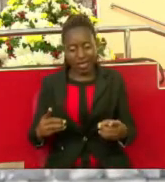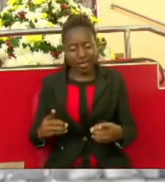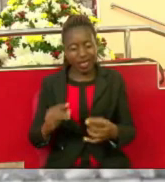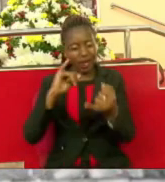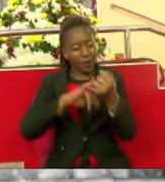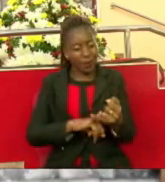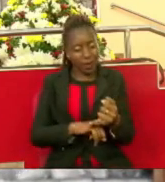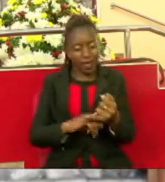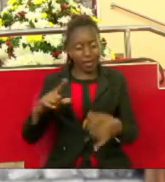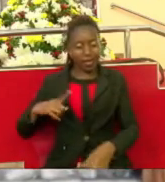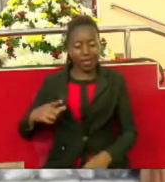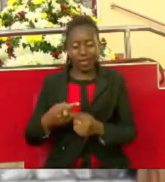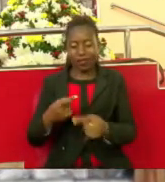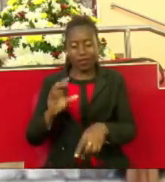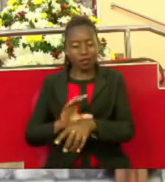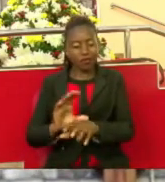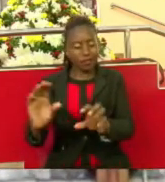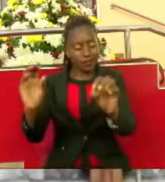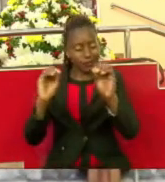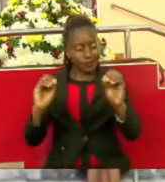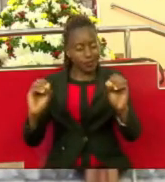They are hypocrites.